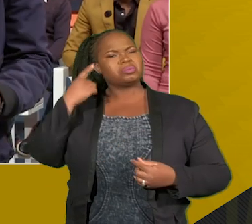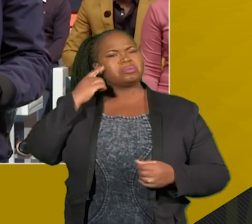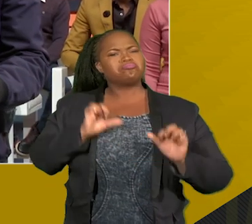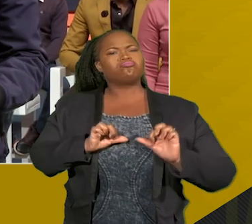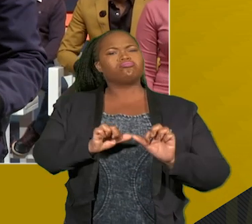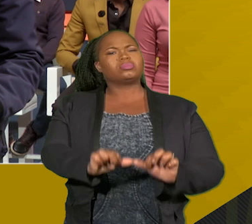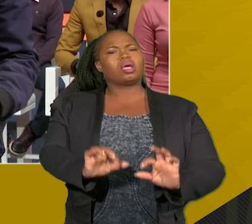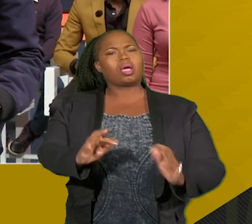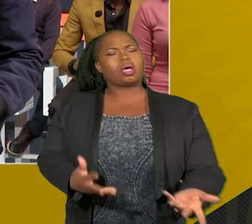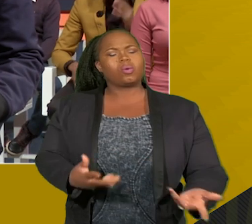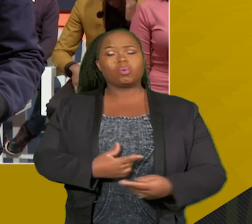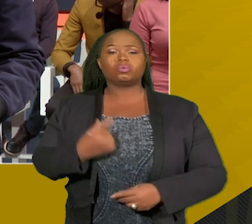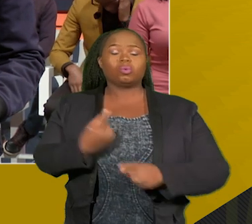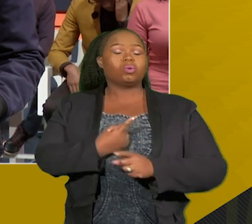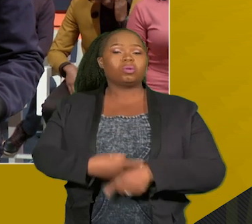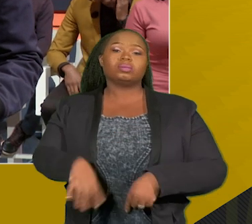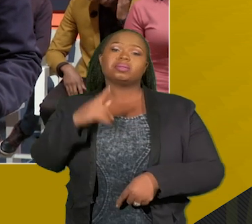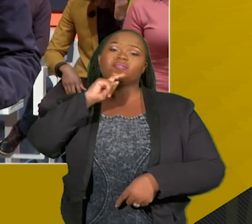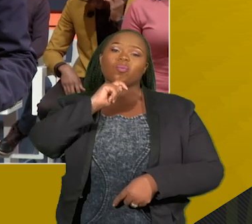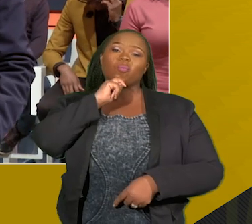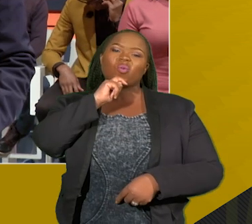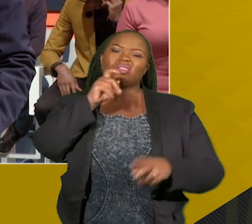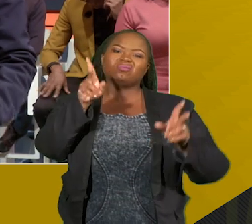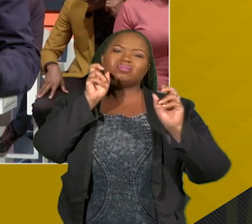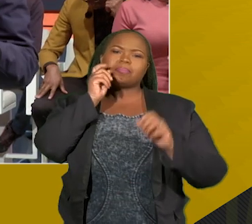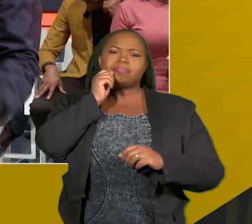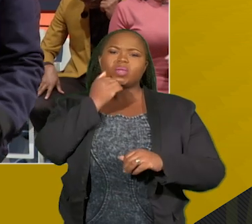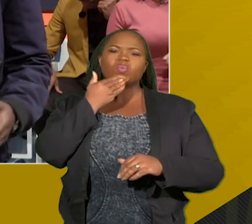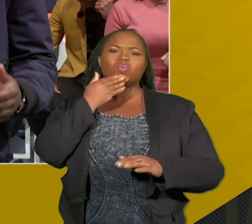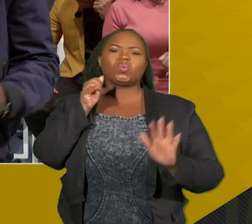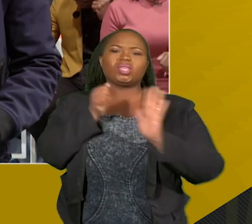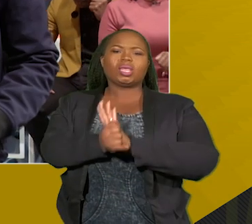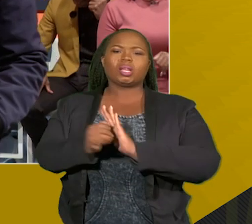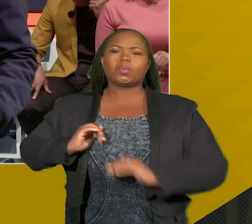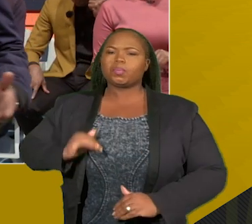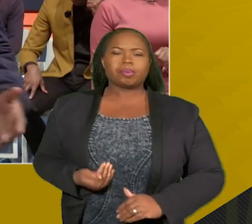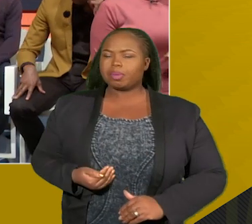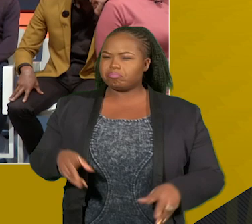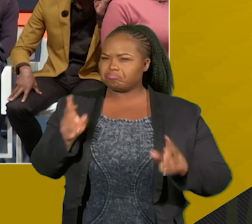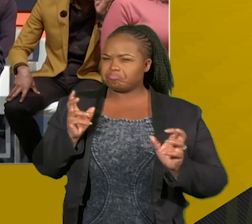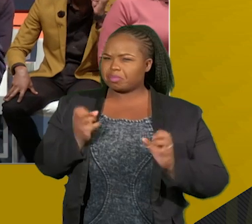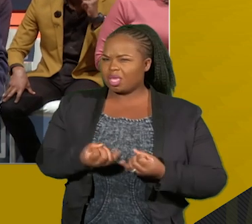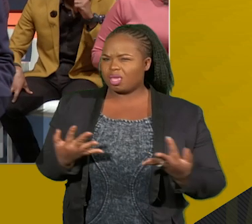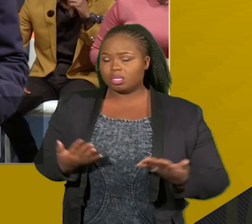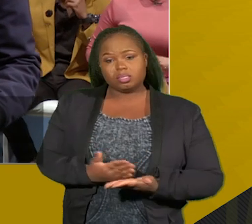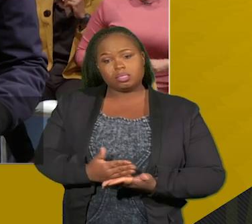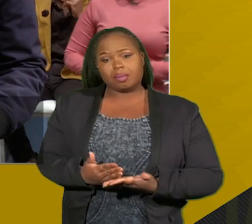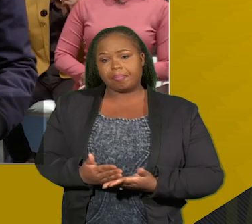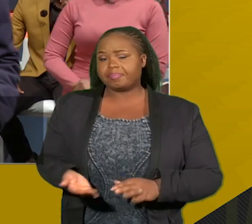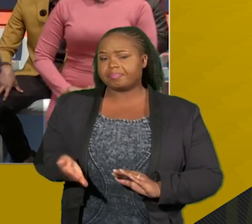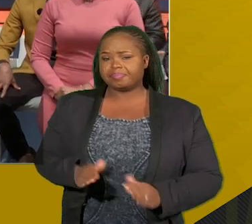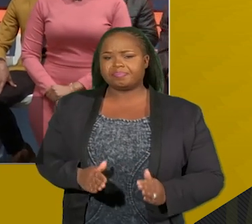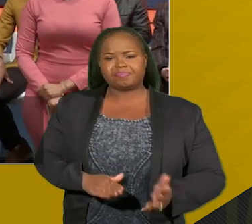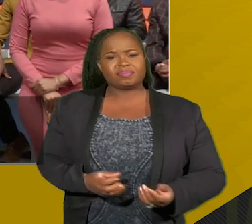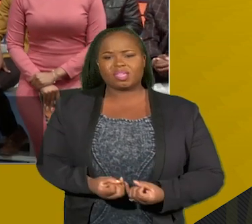not wake up every morning ngama headlines akhuluma about abantu besilisa, abalimaza abantu besifazane, abanye babo baze bagcile bedlule